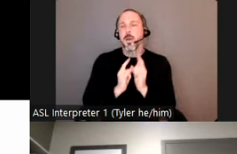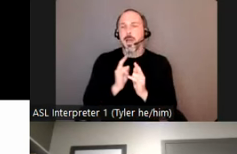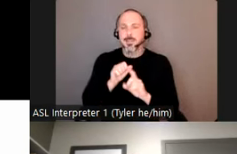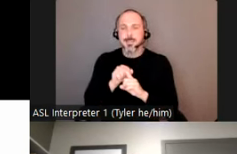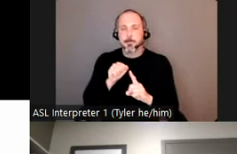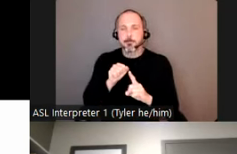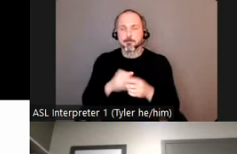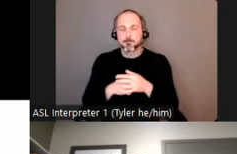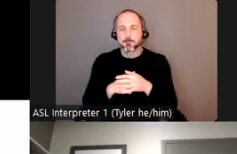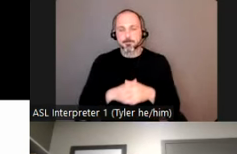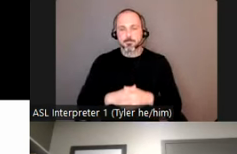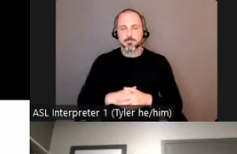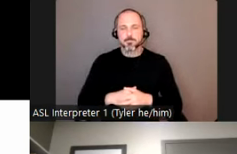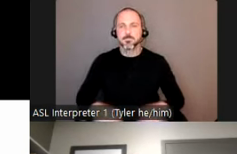particularly